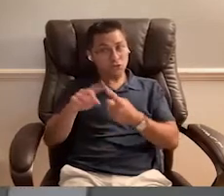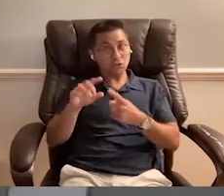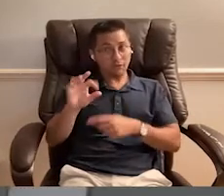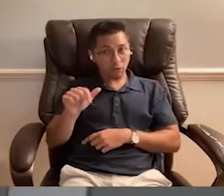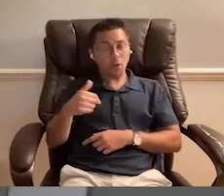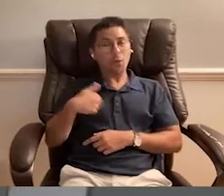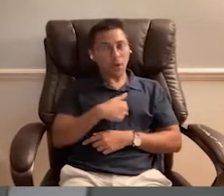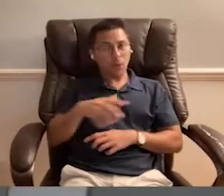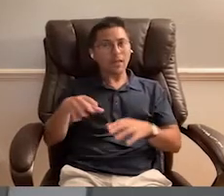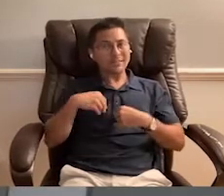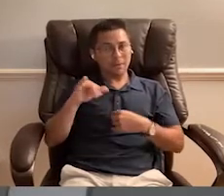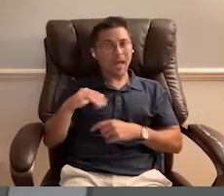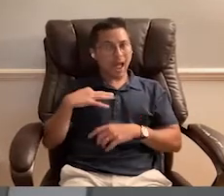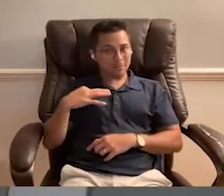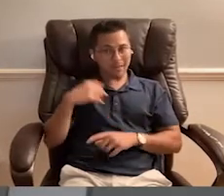Florida,